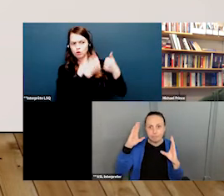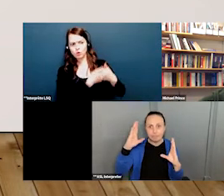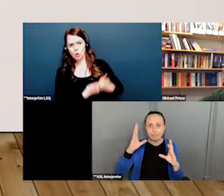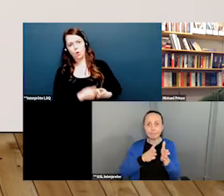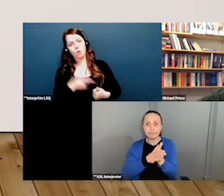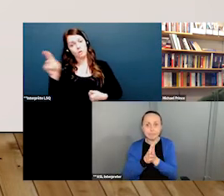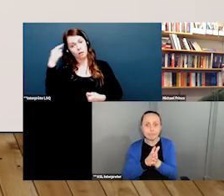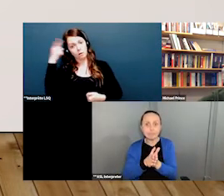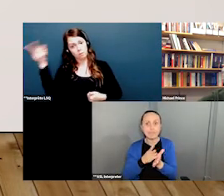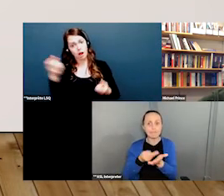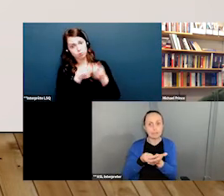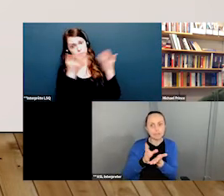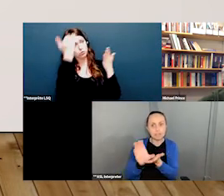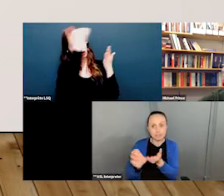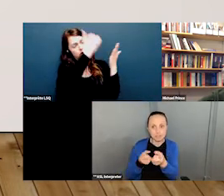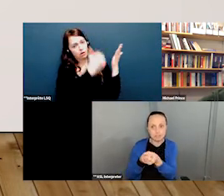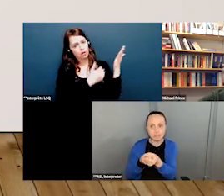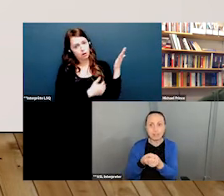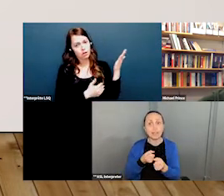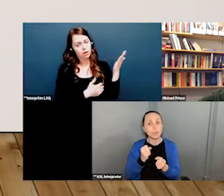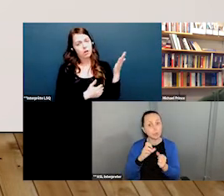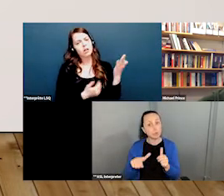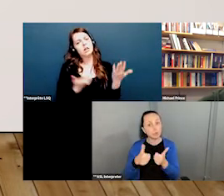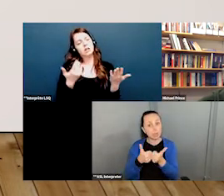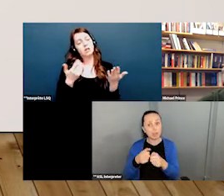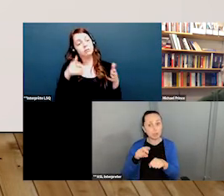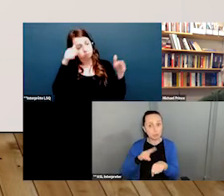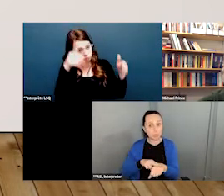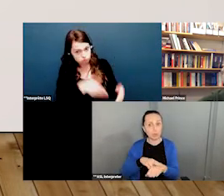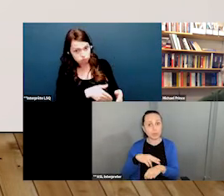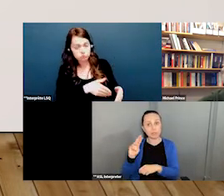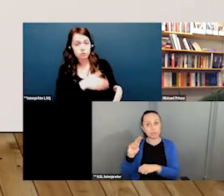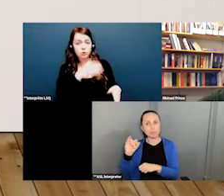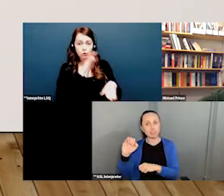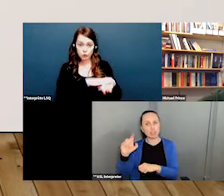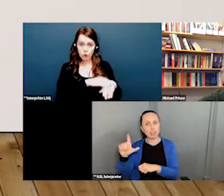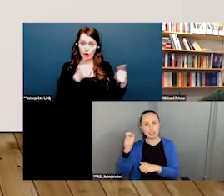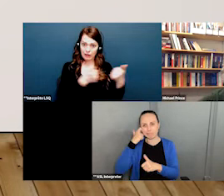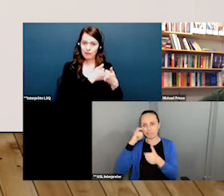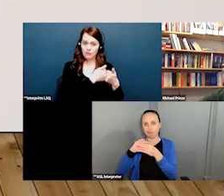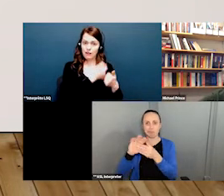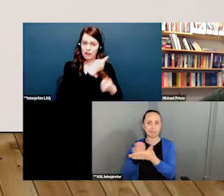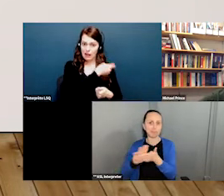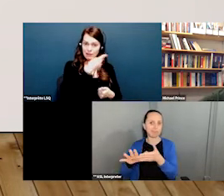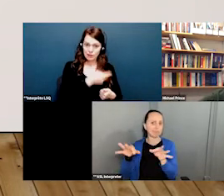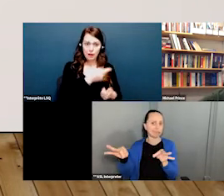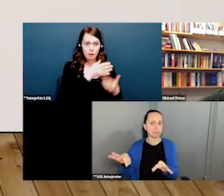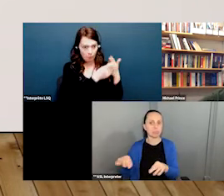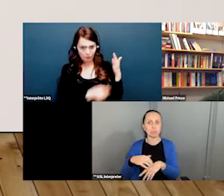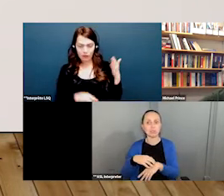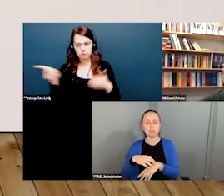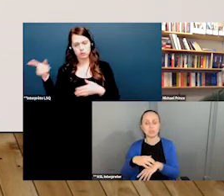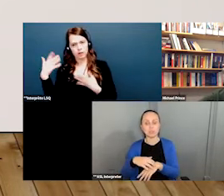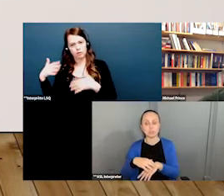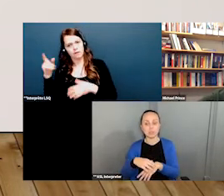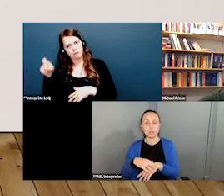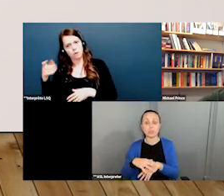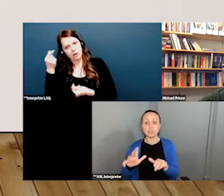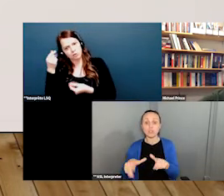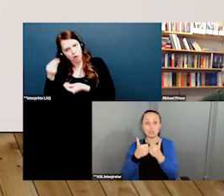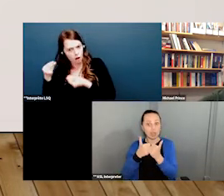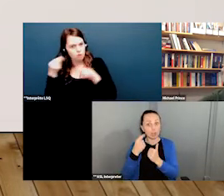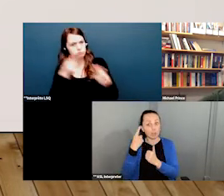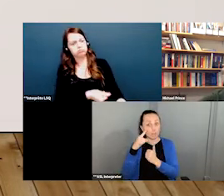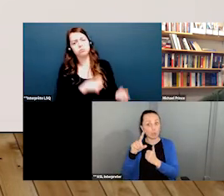interest and funding. So the challenge, of course, that Michelle laid out quite nicely in her opening remarks, challenge for